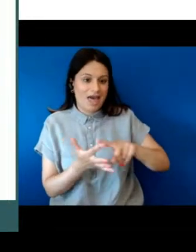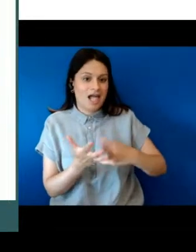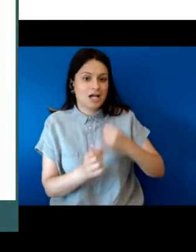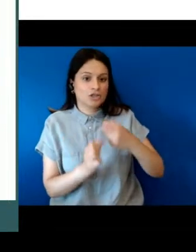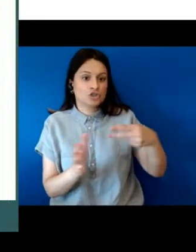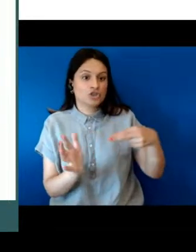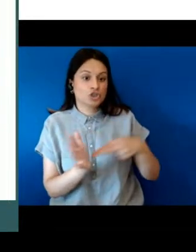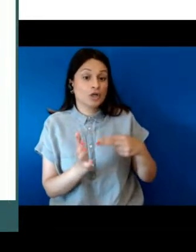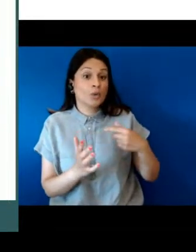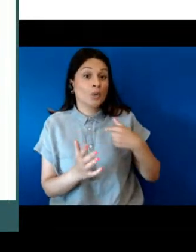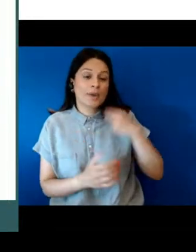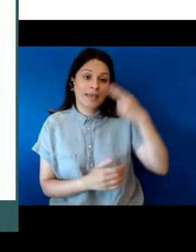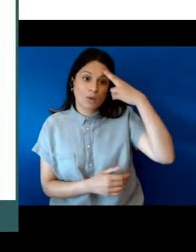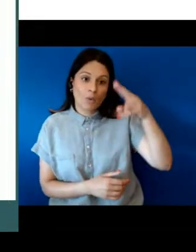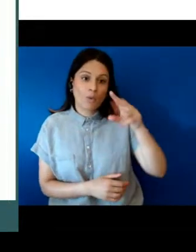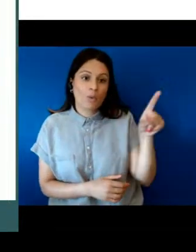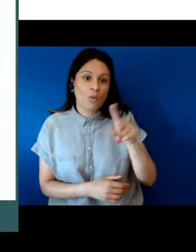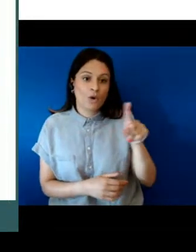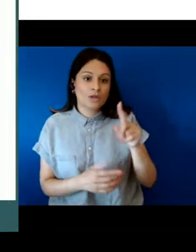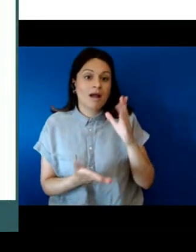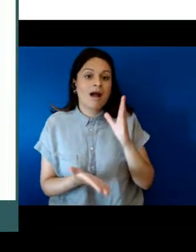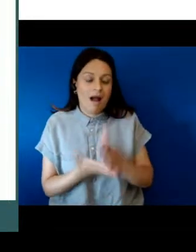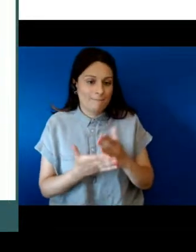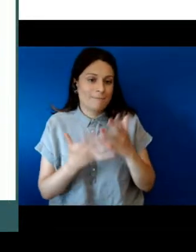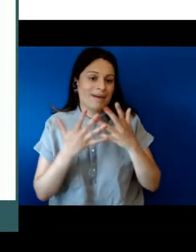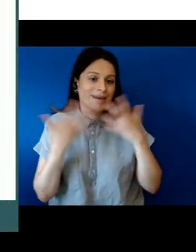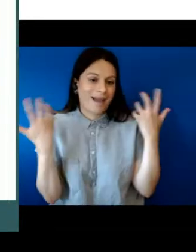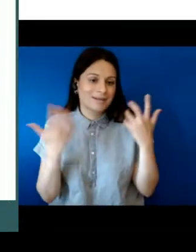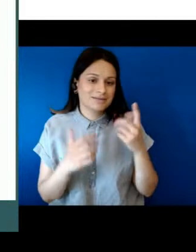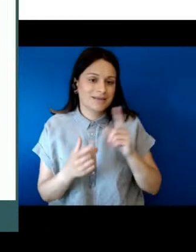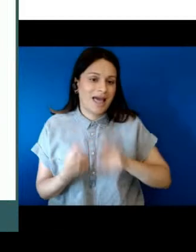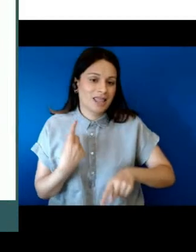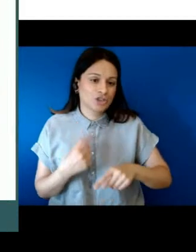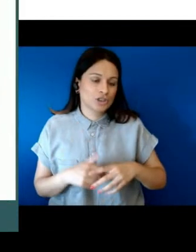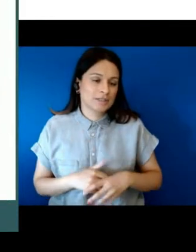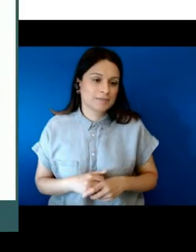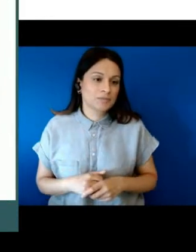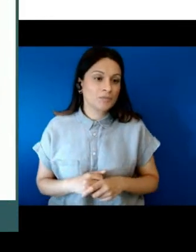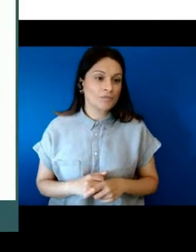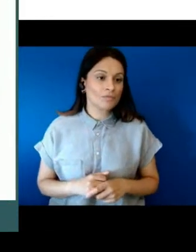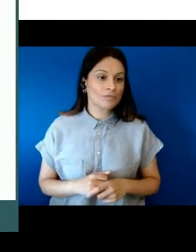call cat allergy. Next slide, please.